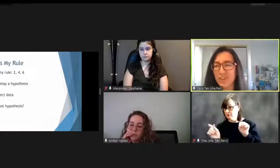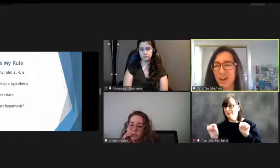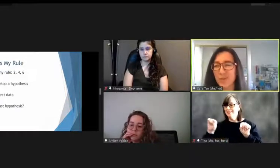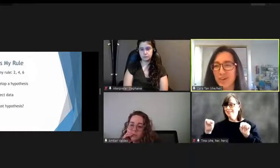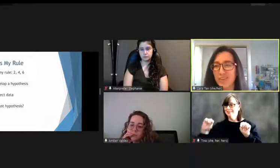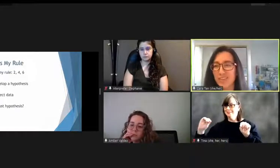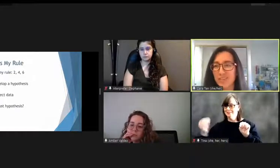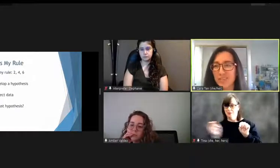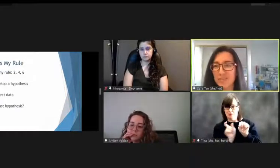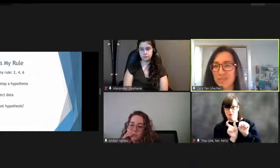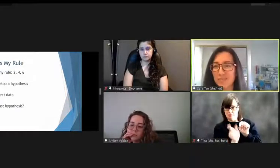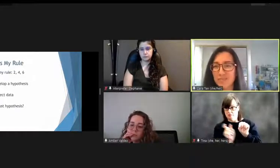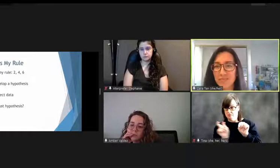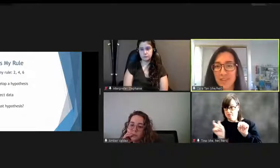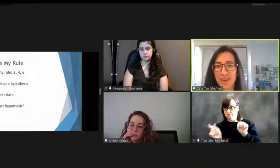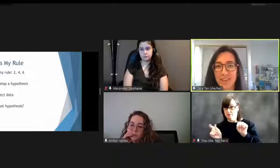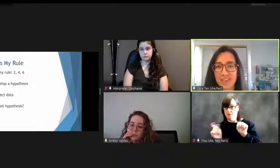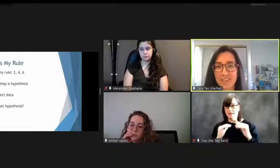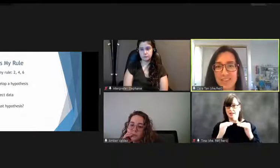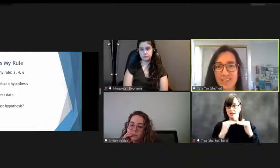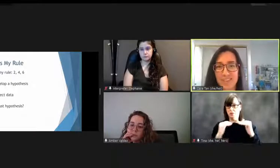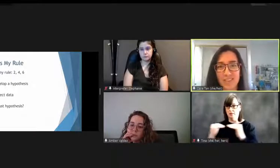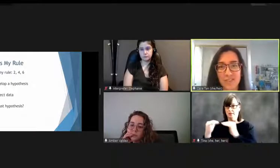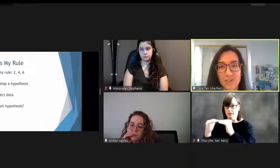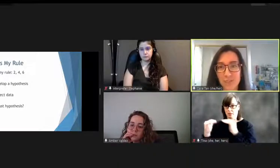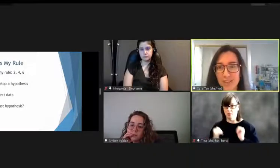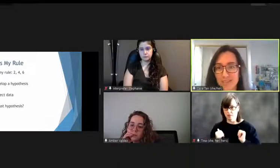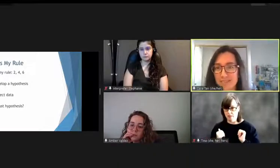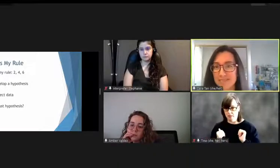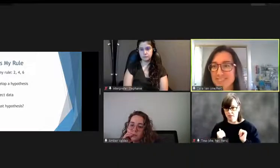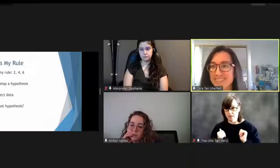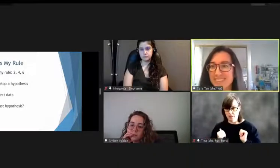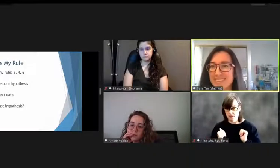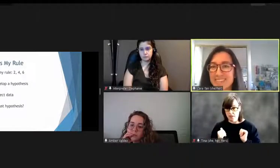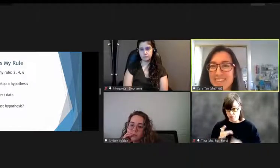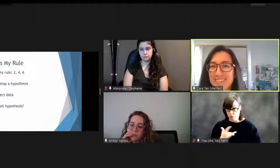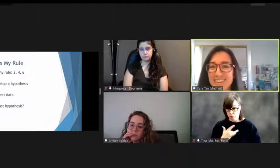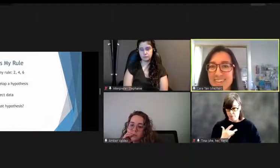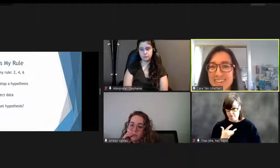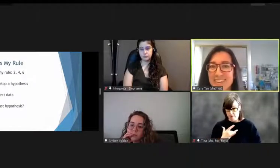disagrees with that hypothesis? I think that there should be.